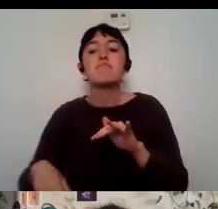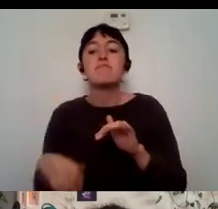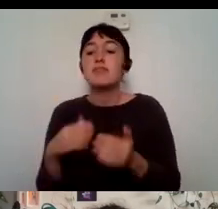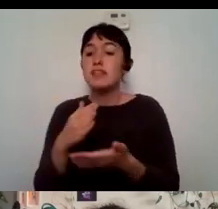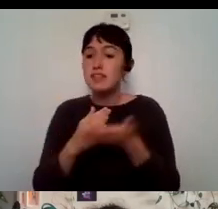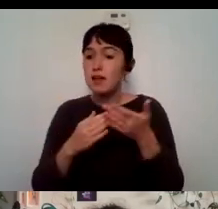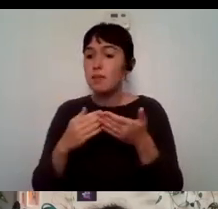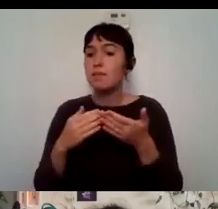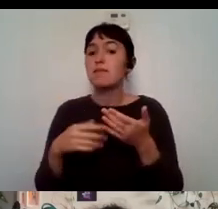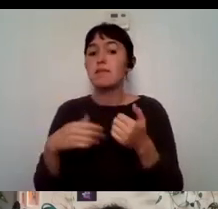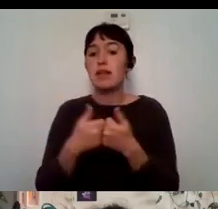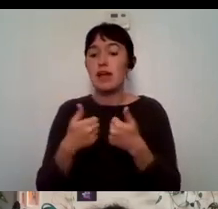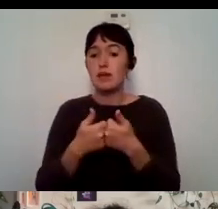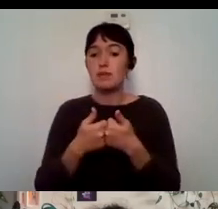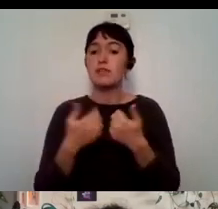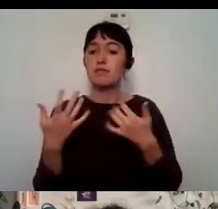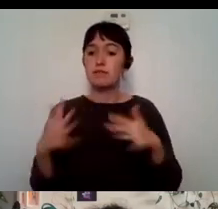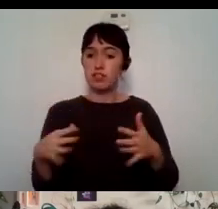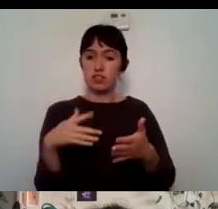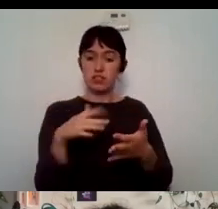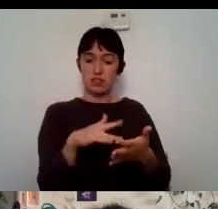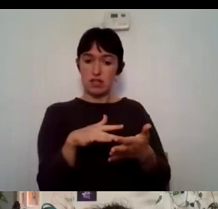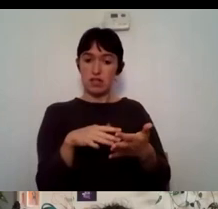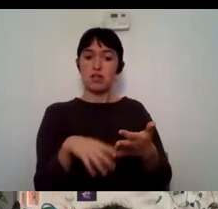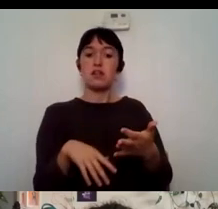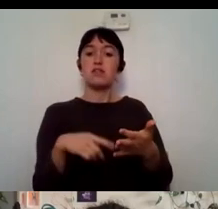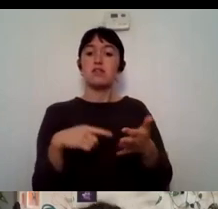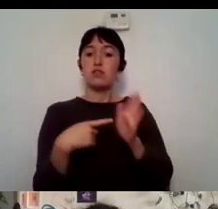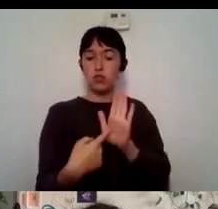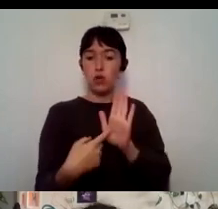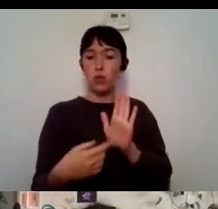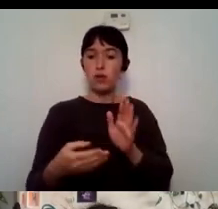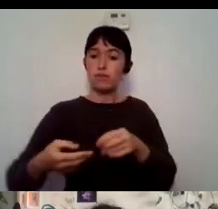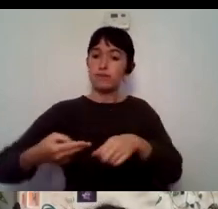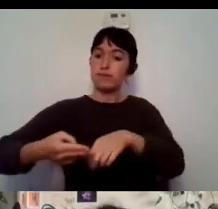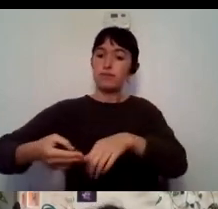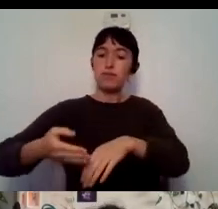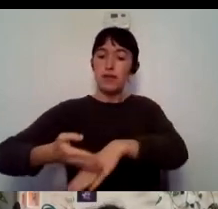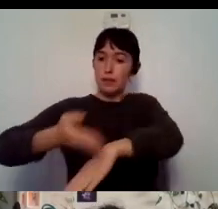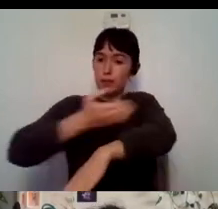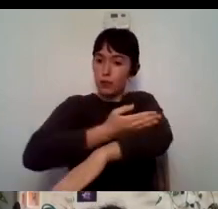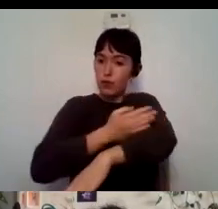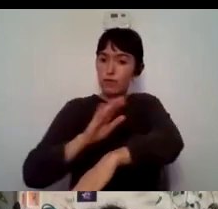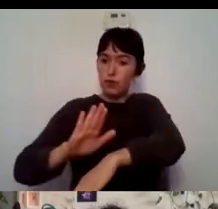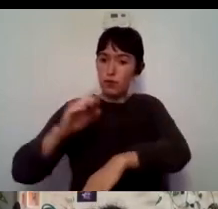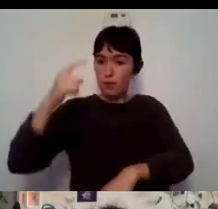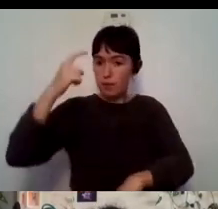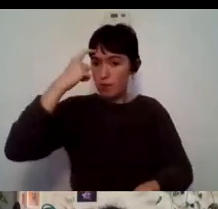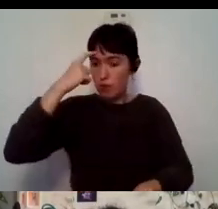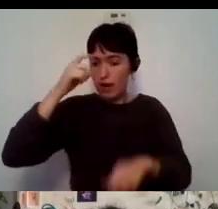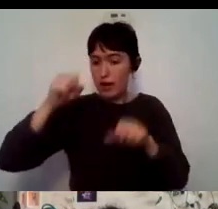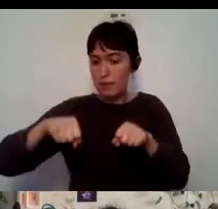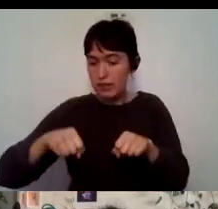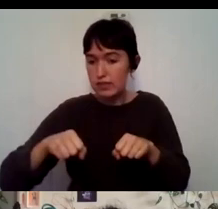with respect to improving your cognitive abilities. So